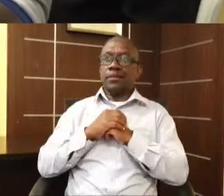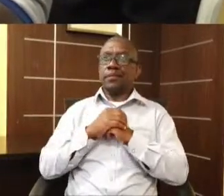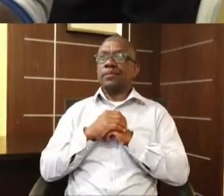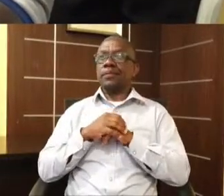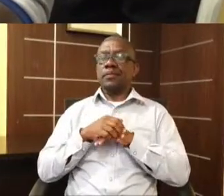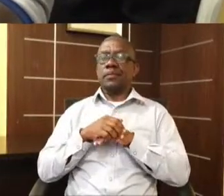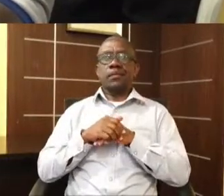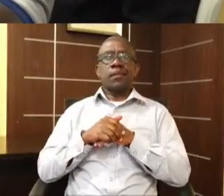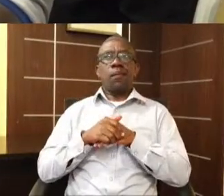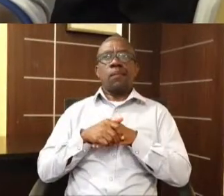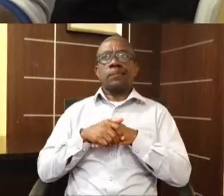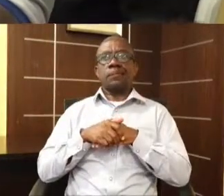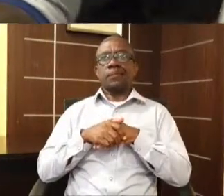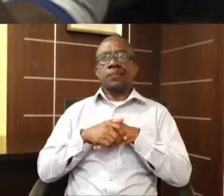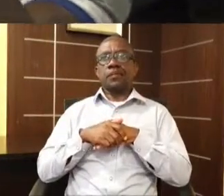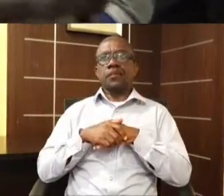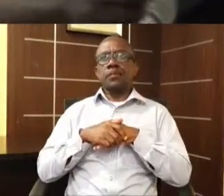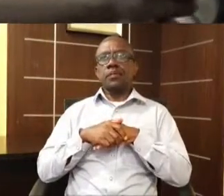Feedback.